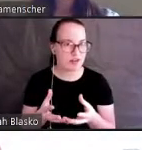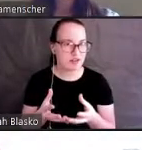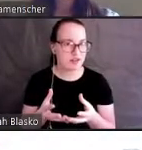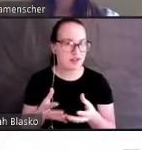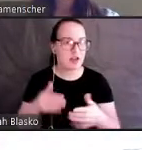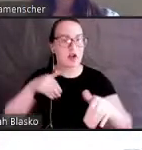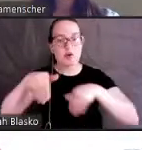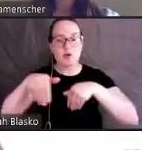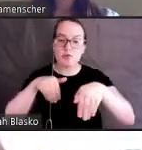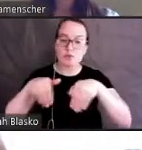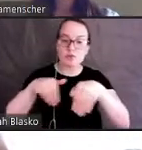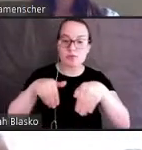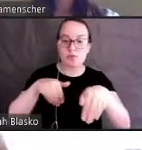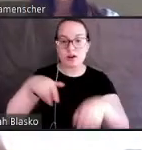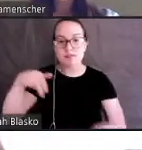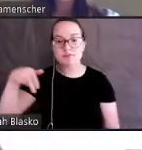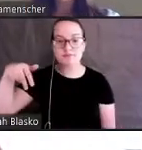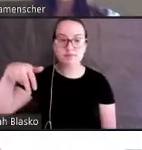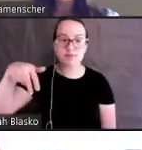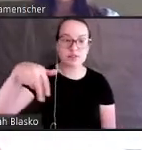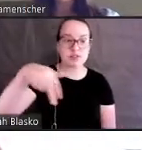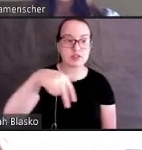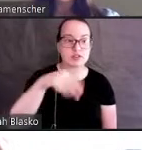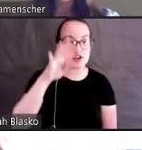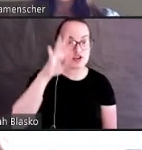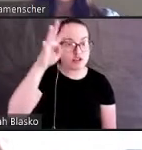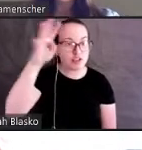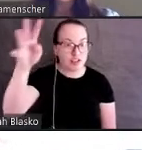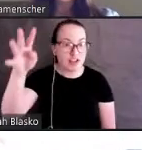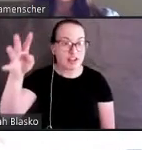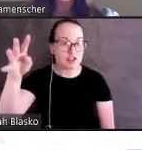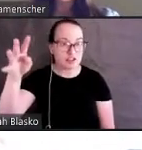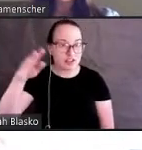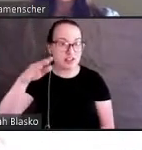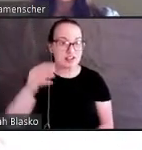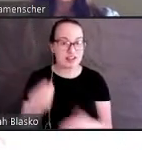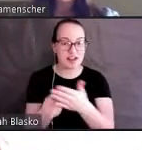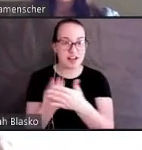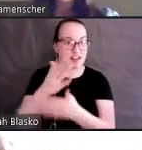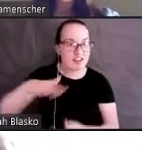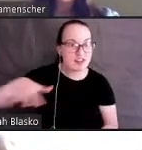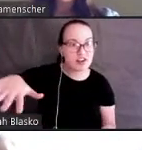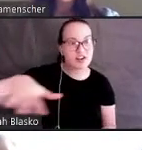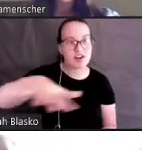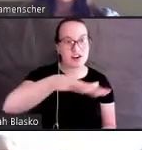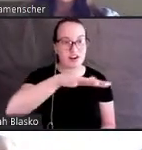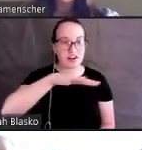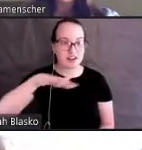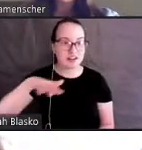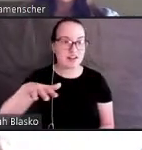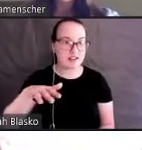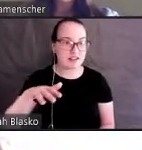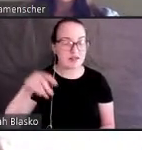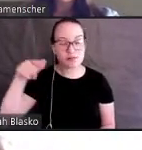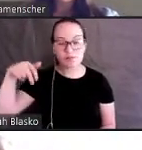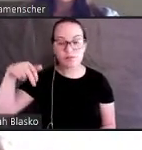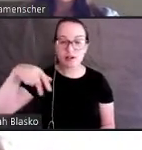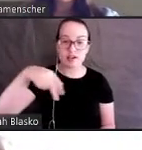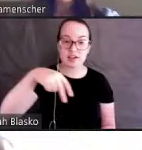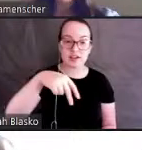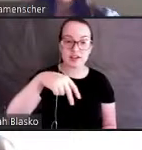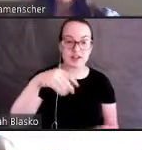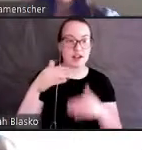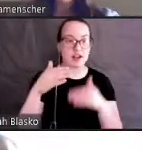garden. He builds or has the group build a tabernacle to sit right in